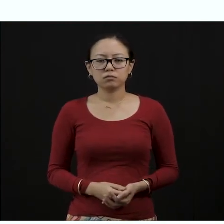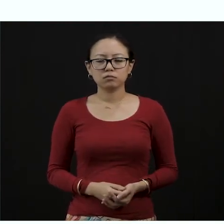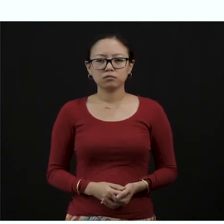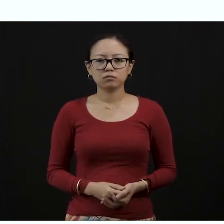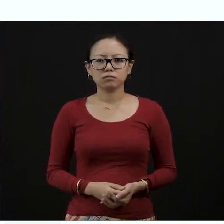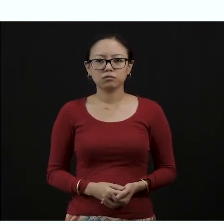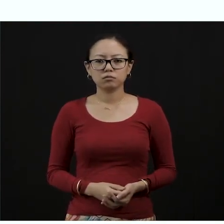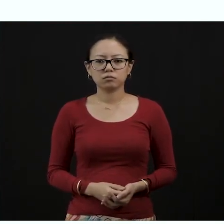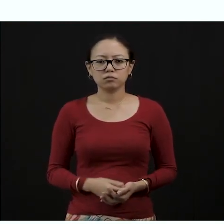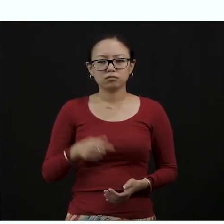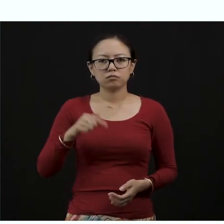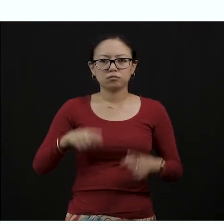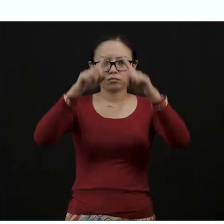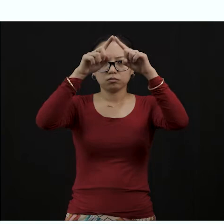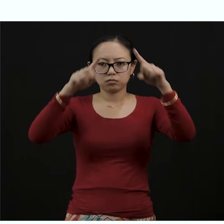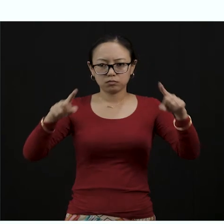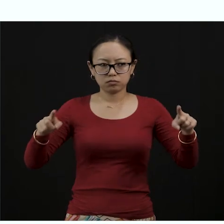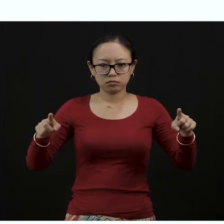Now we have a cone.